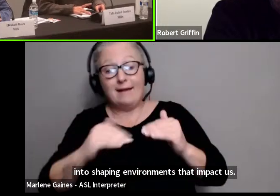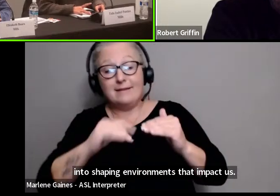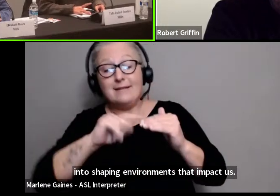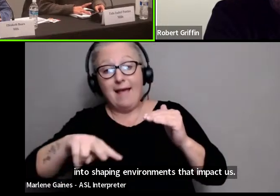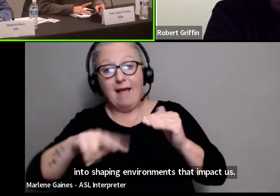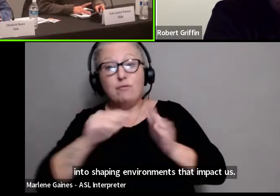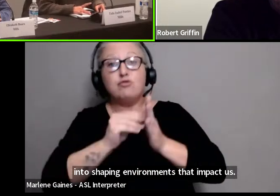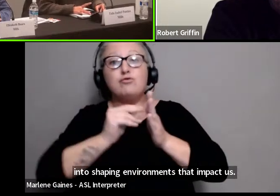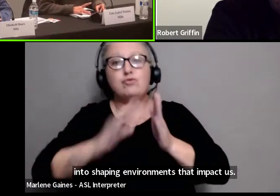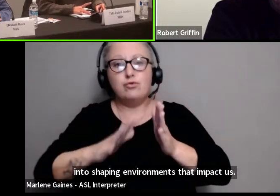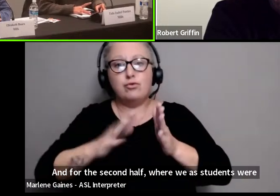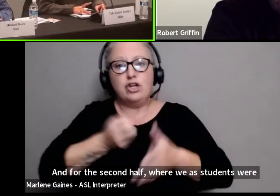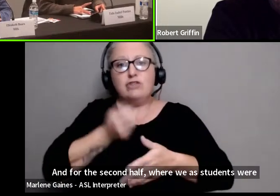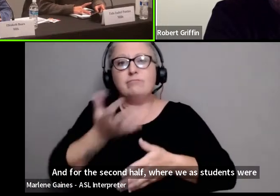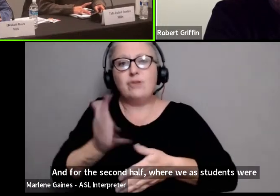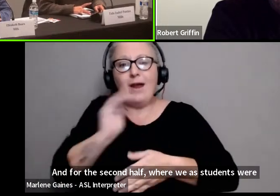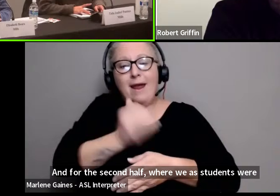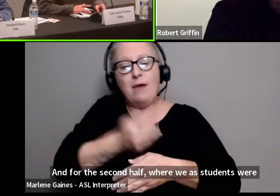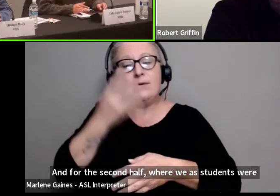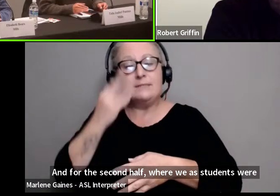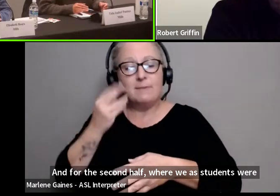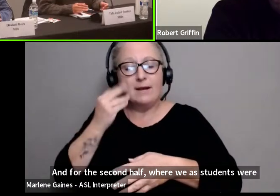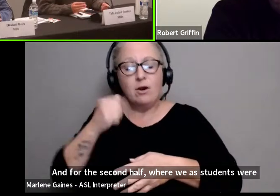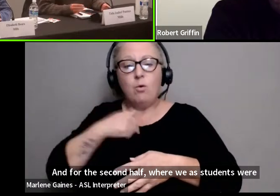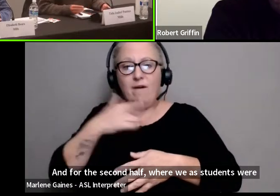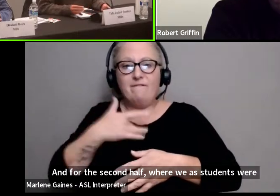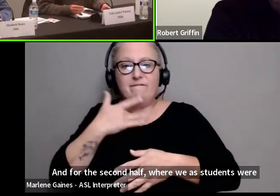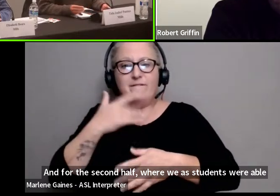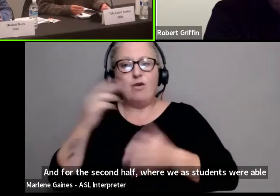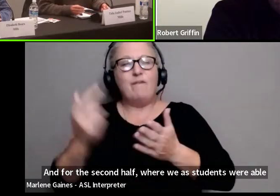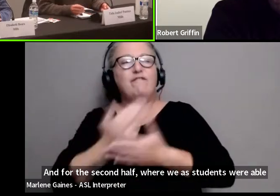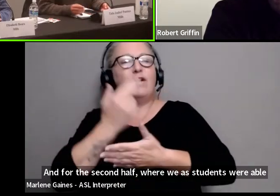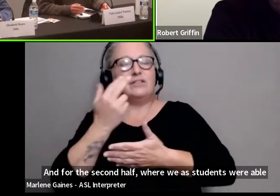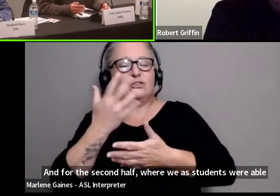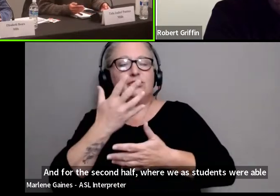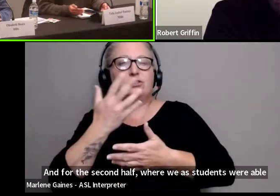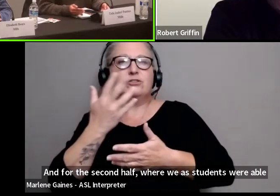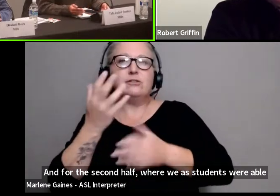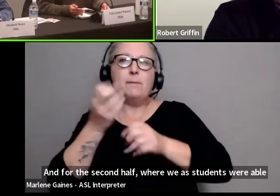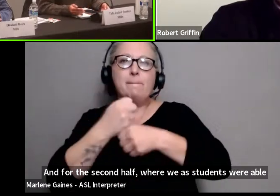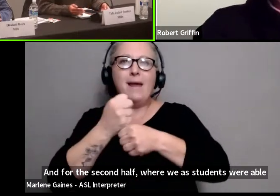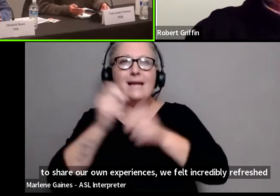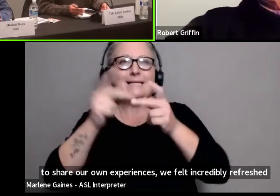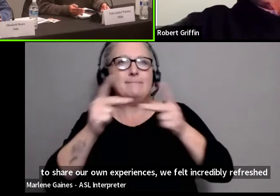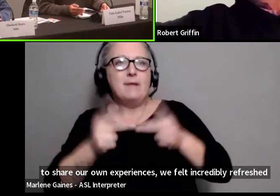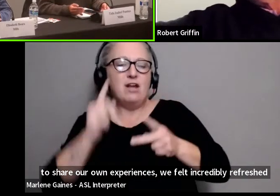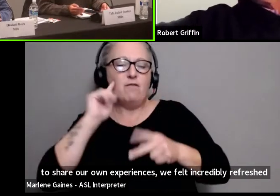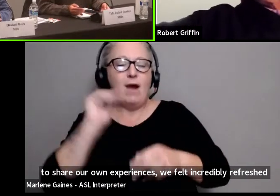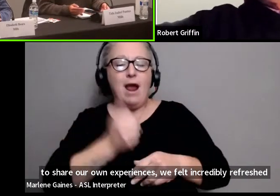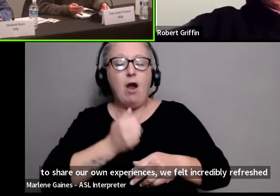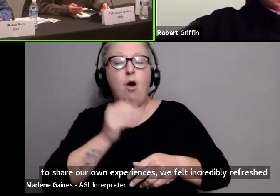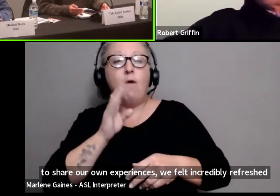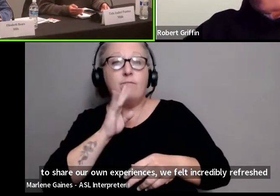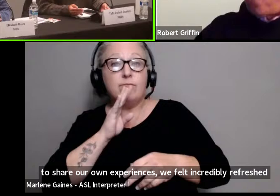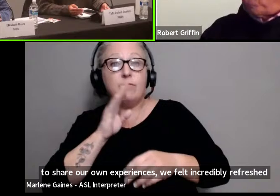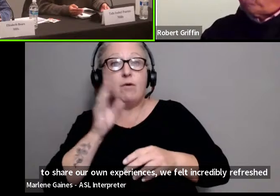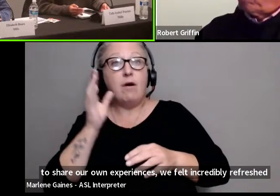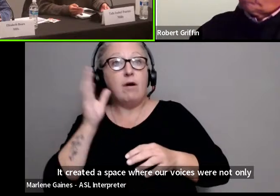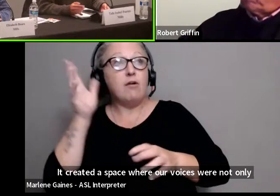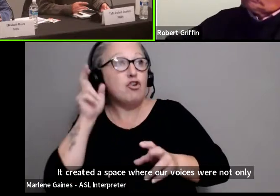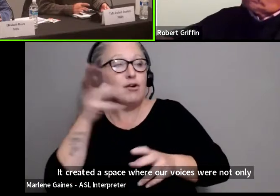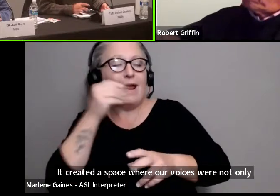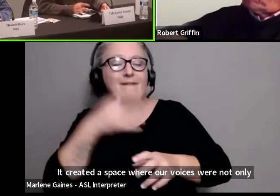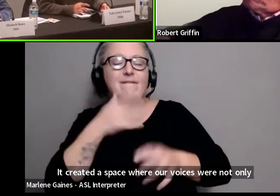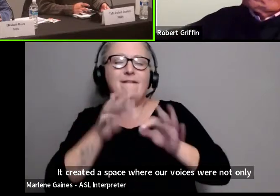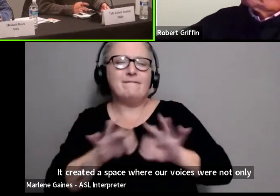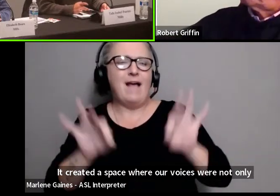students were able to share our own experiences, we felt incredibly refreshed. It created a space where our voices were not only heard, but valued.